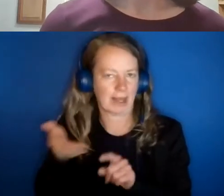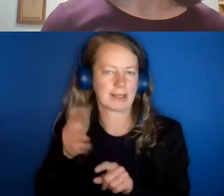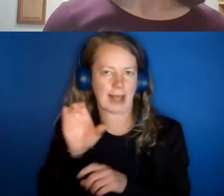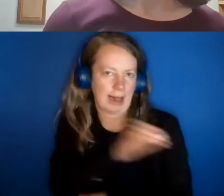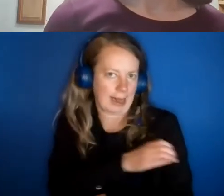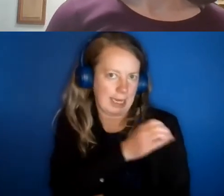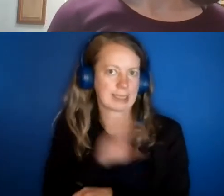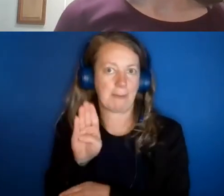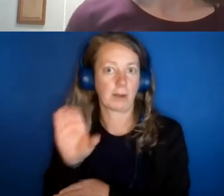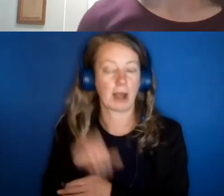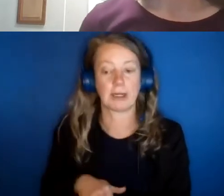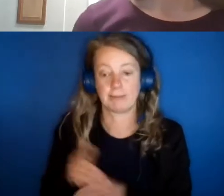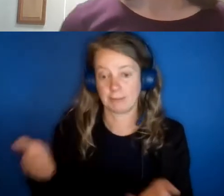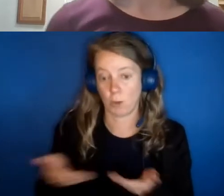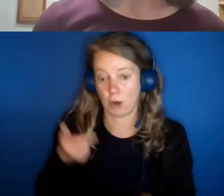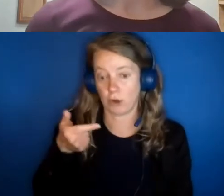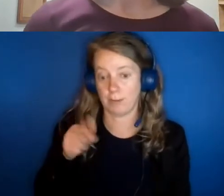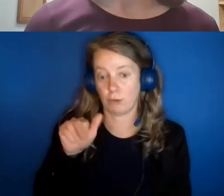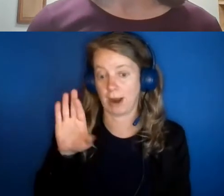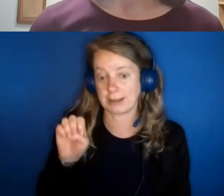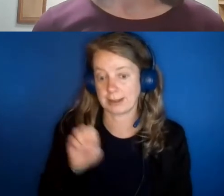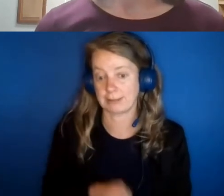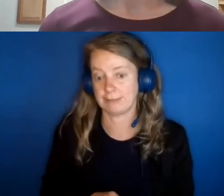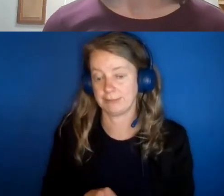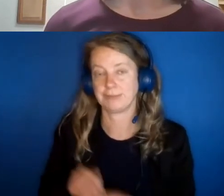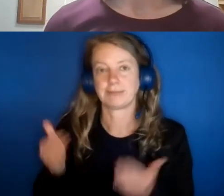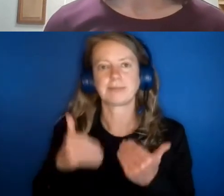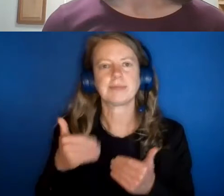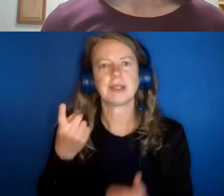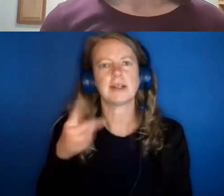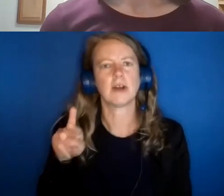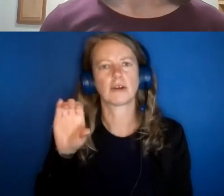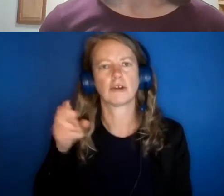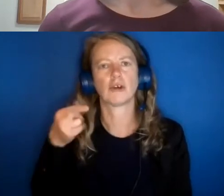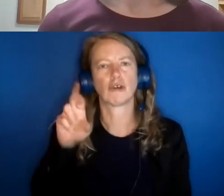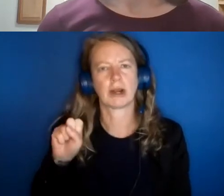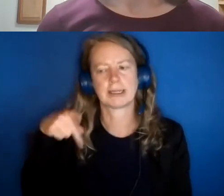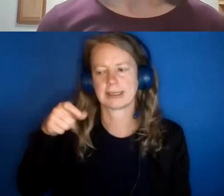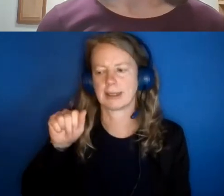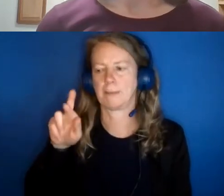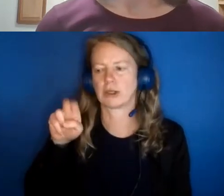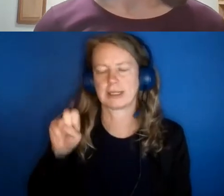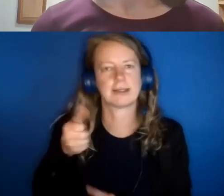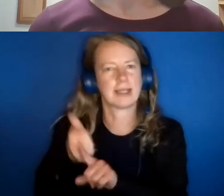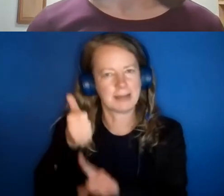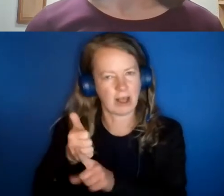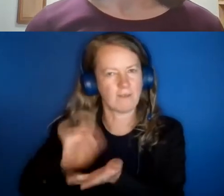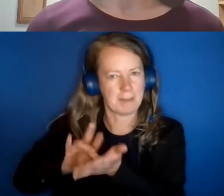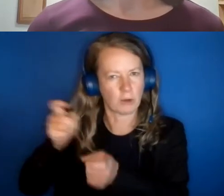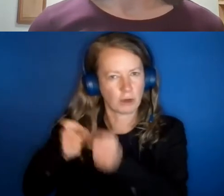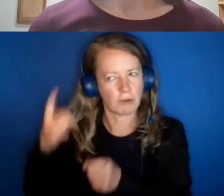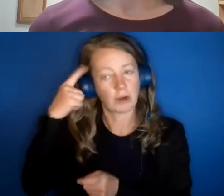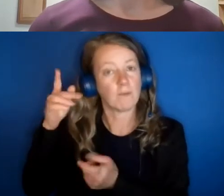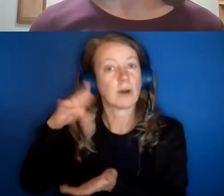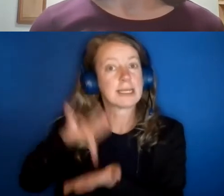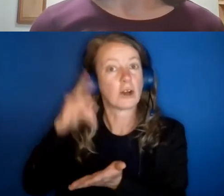So welcome, Grace. And we also have Dr. Chris Parsons. He's the medical director for the Center for